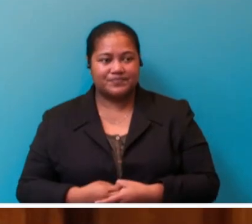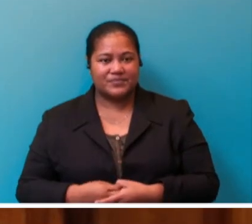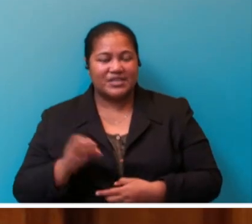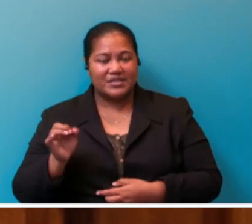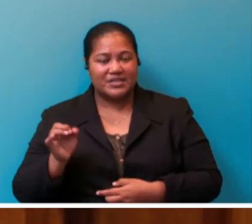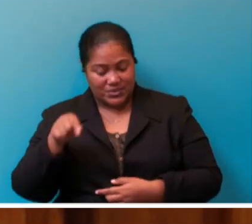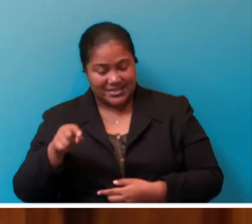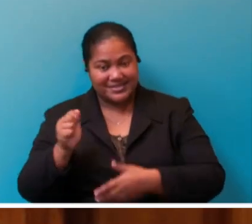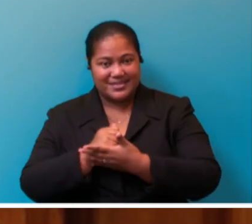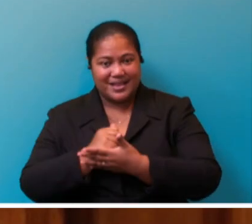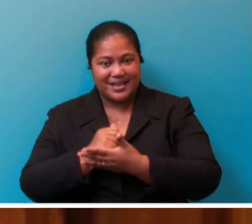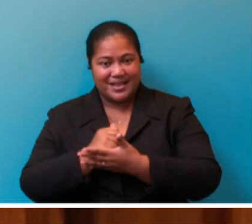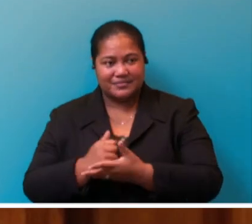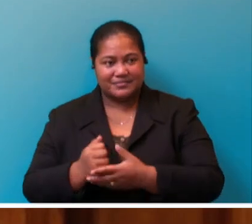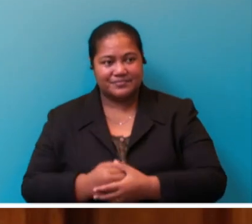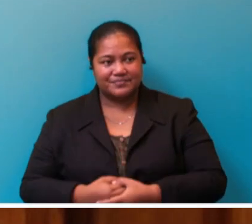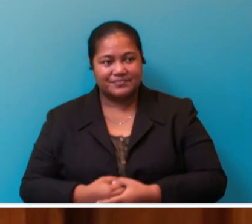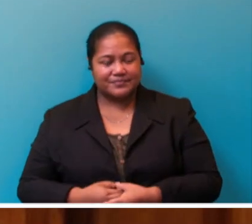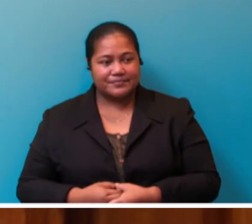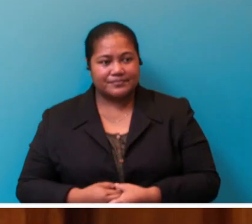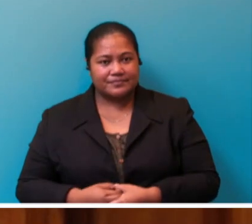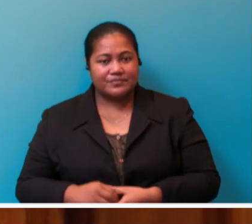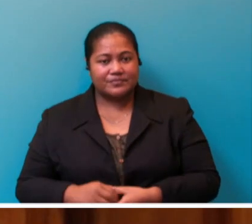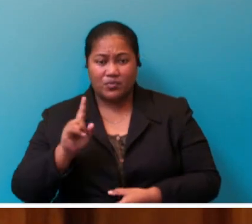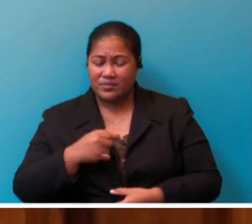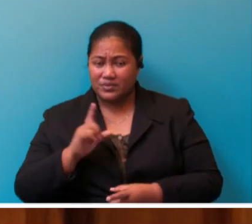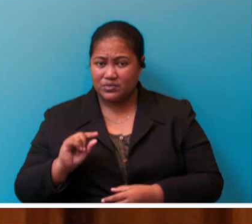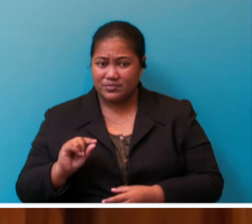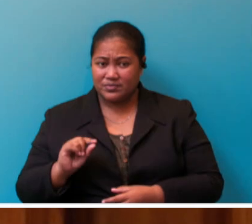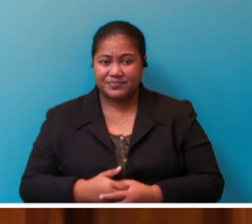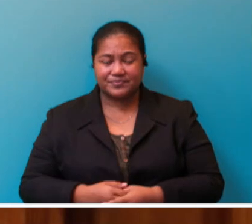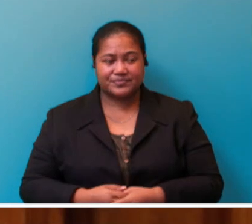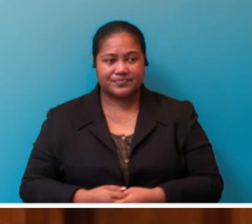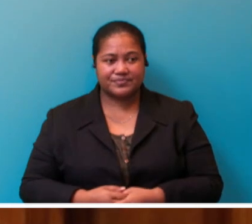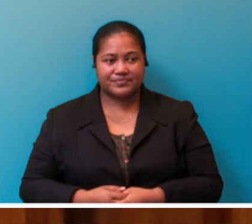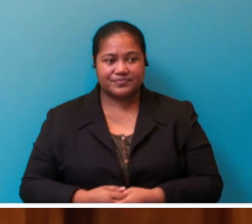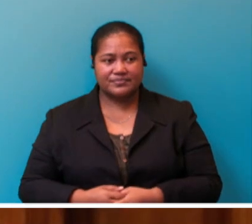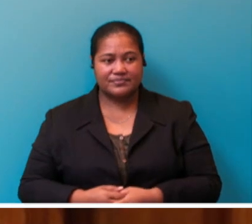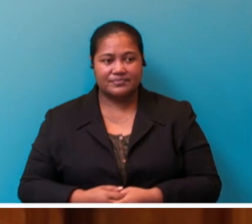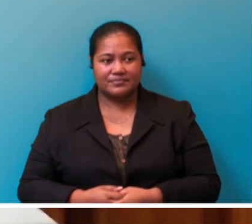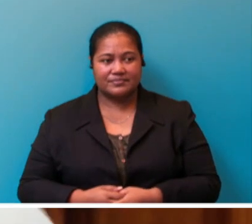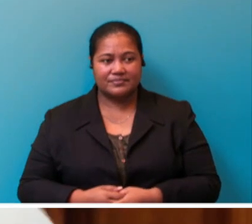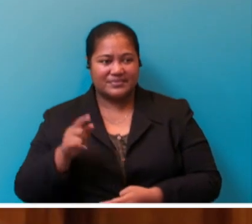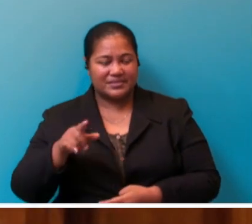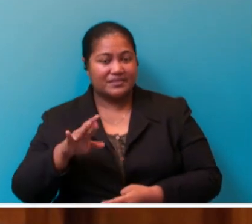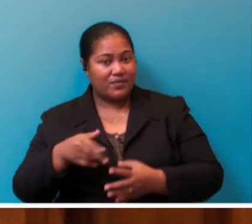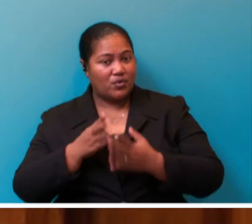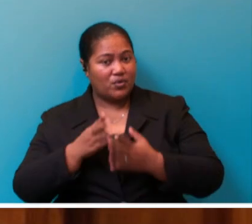sir. On what we are doing, Honorable Speaker, this is flying cruise, Mr. Speaker,